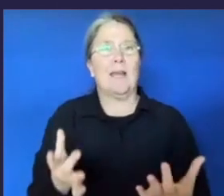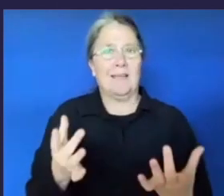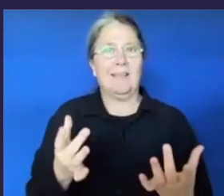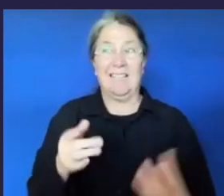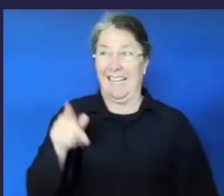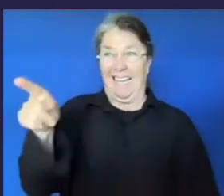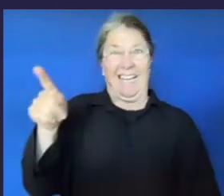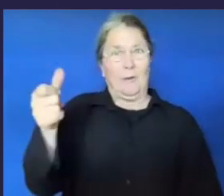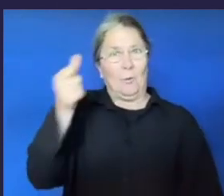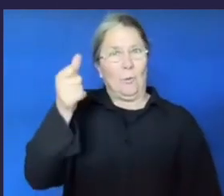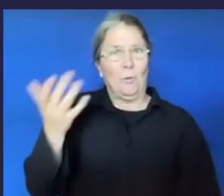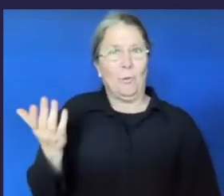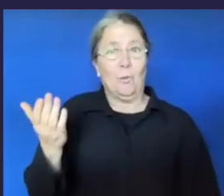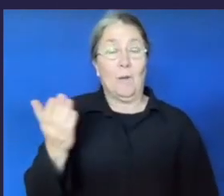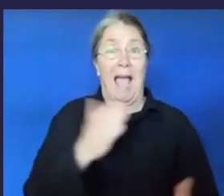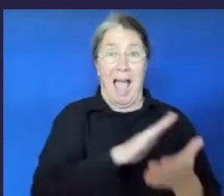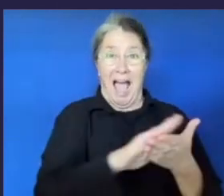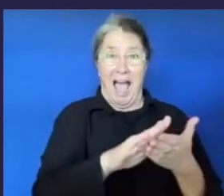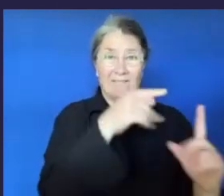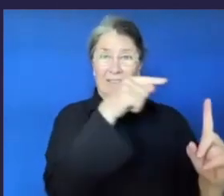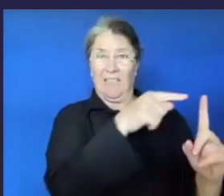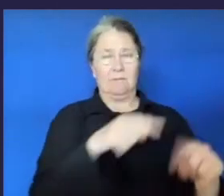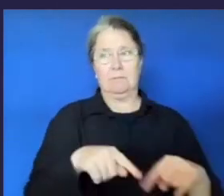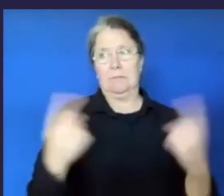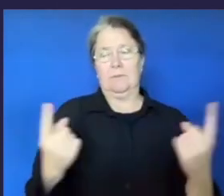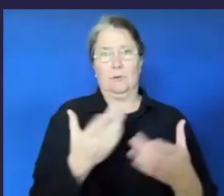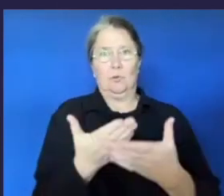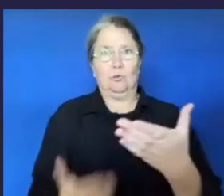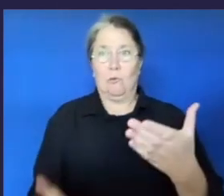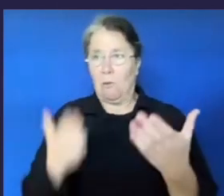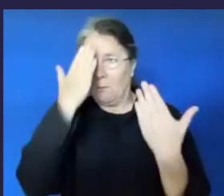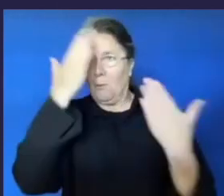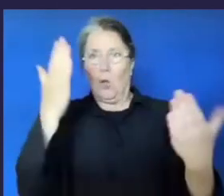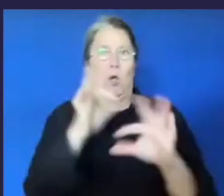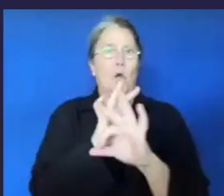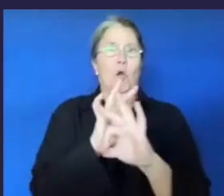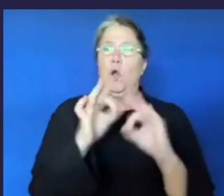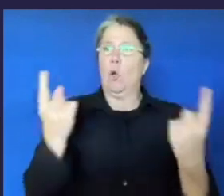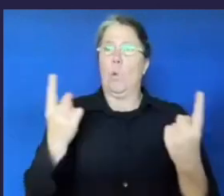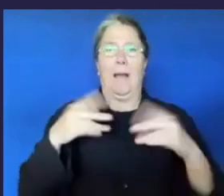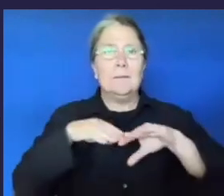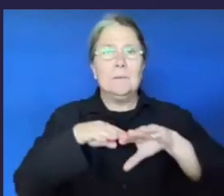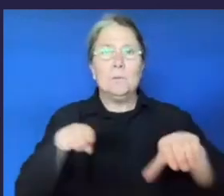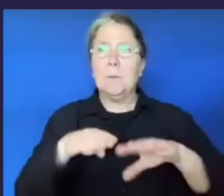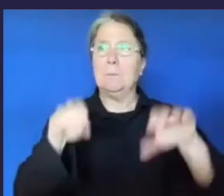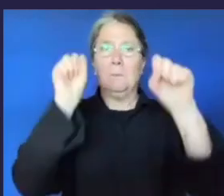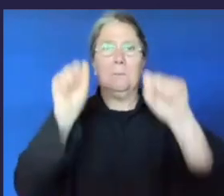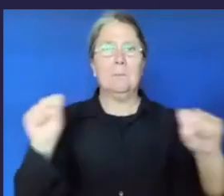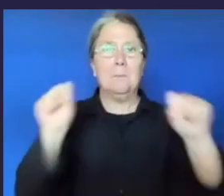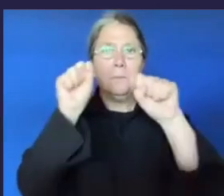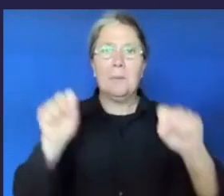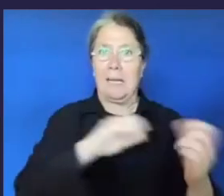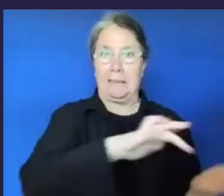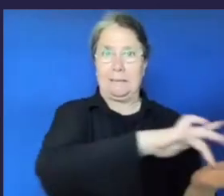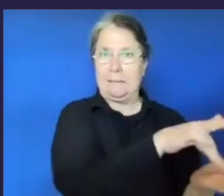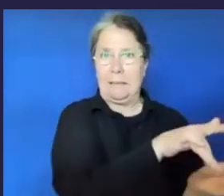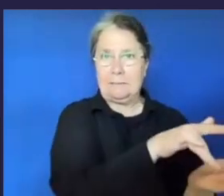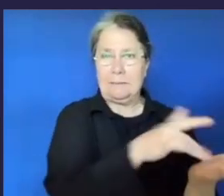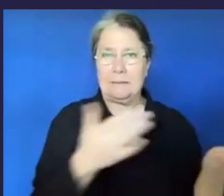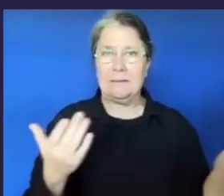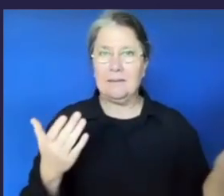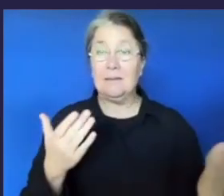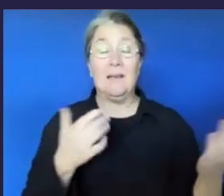for him. For Harvey, we didn't know anyone in that sports and aquatic sector, so we had to go out and find people. Meet in